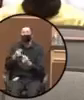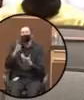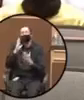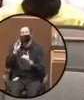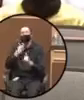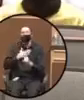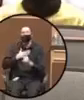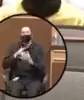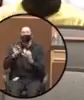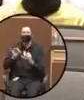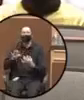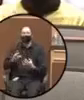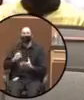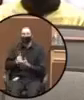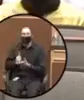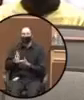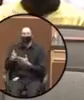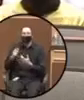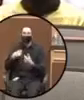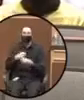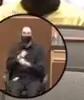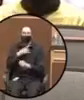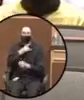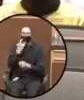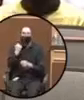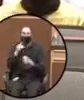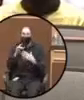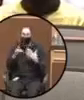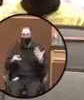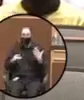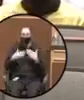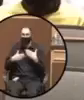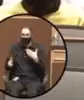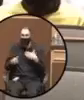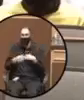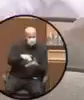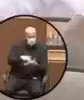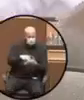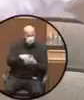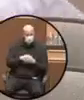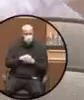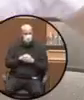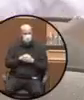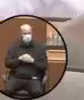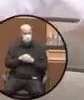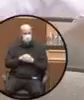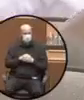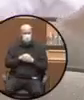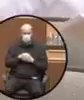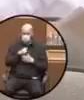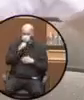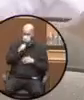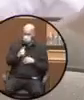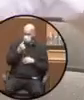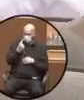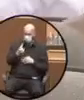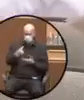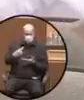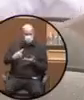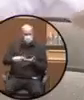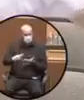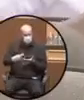make the right choice to vote mask optional for the upcoming school year. Thank you, Ms. Plank. Not a single discussion about